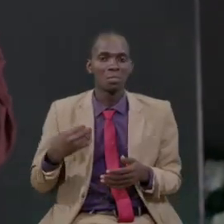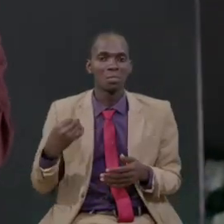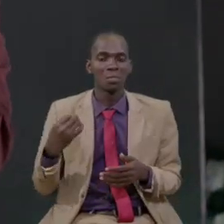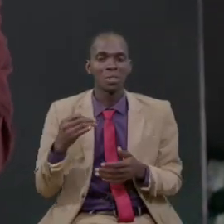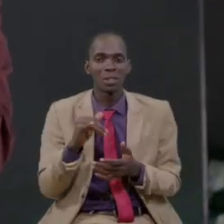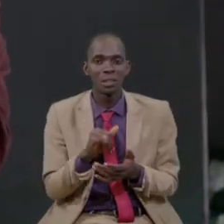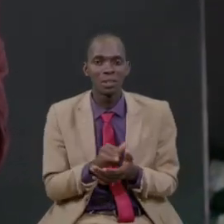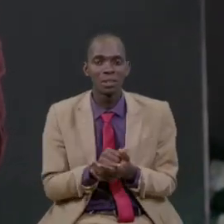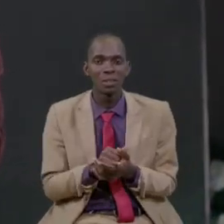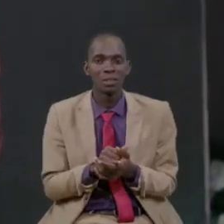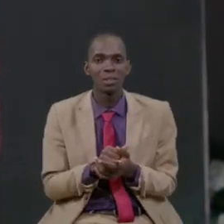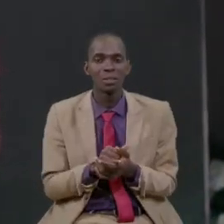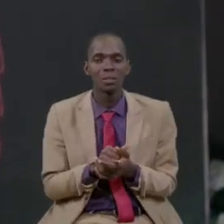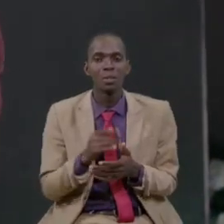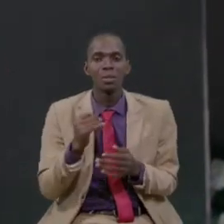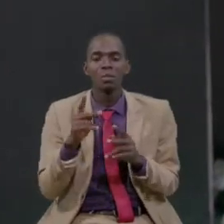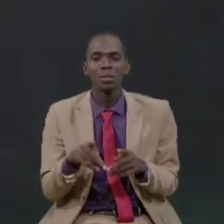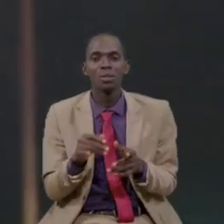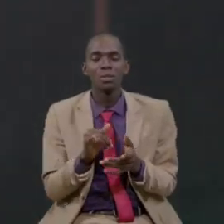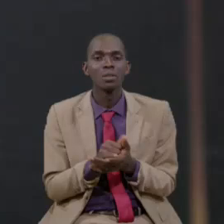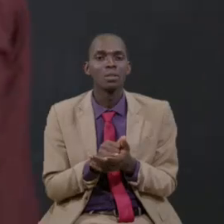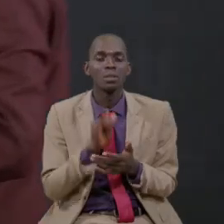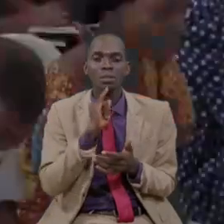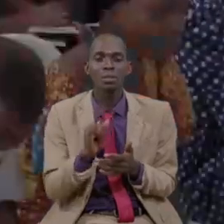person that is casting out devil. God forbid.